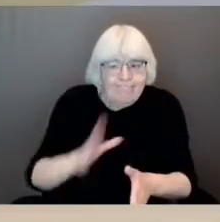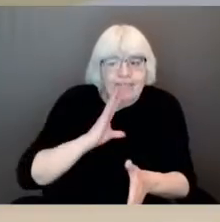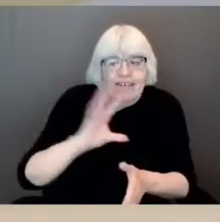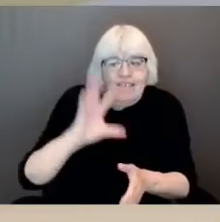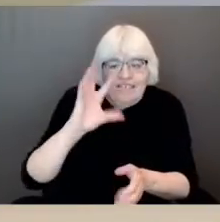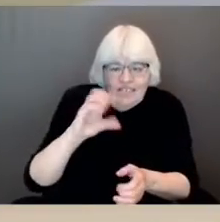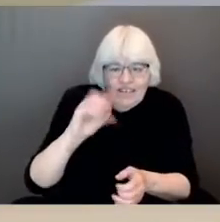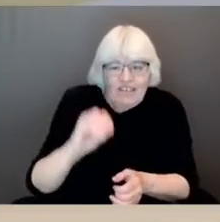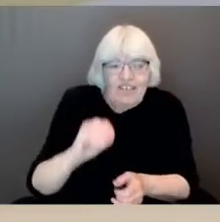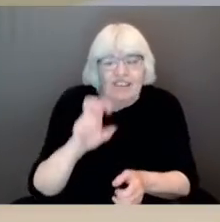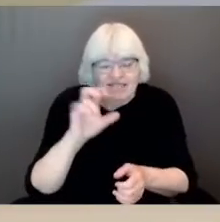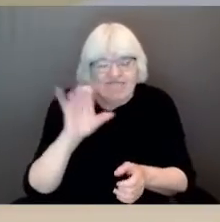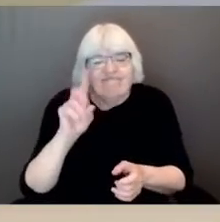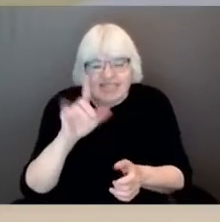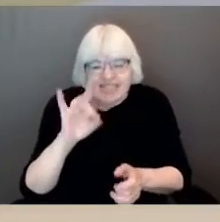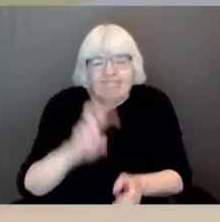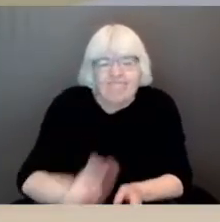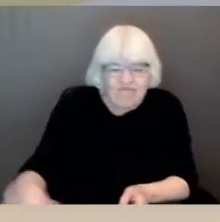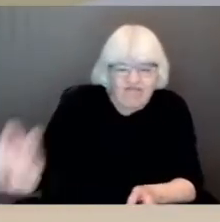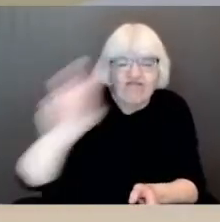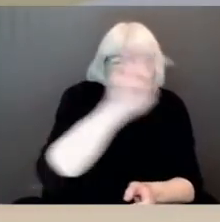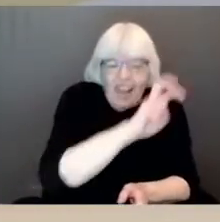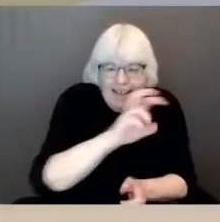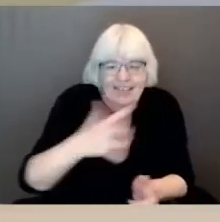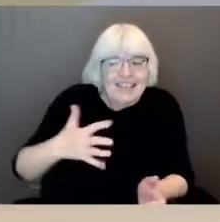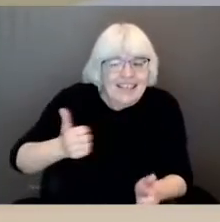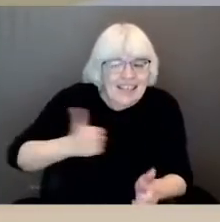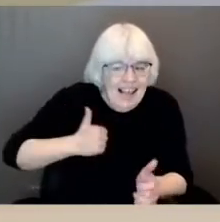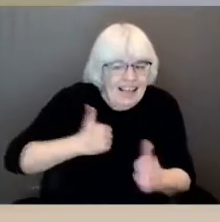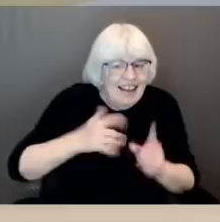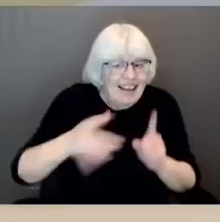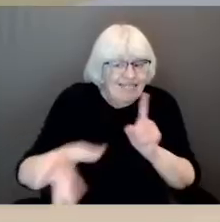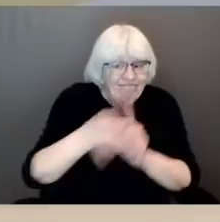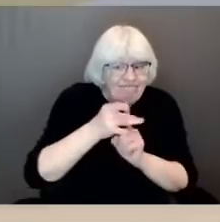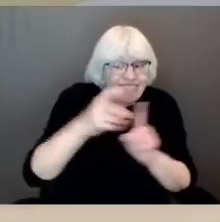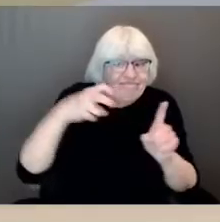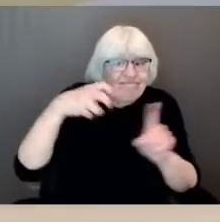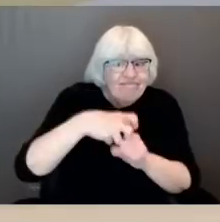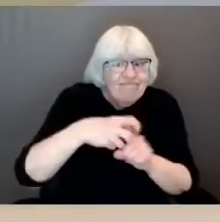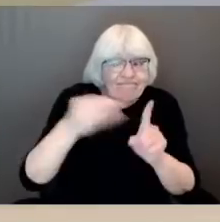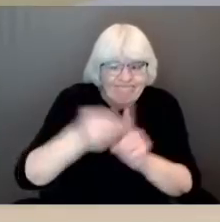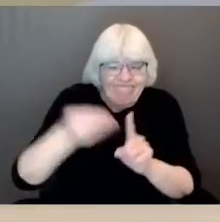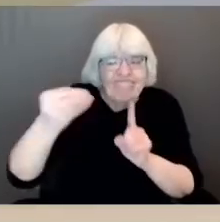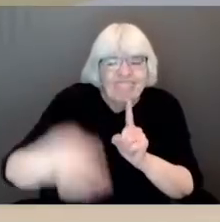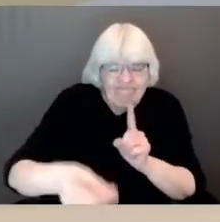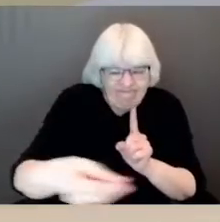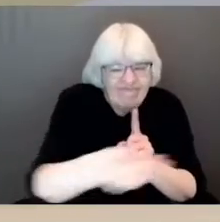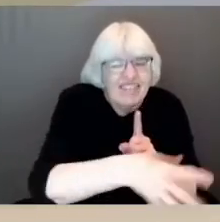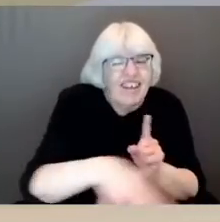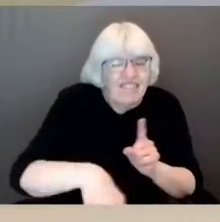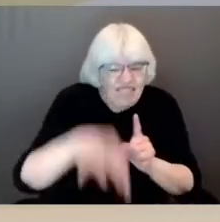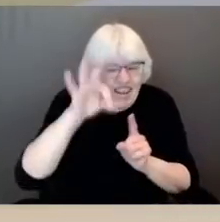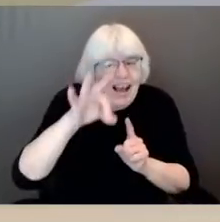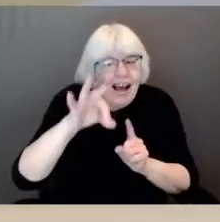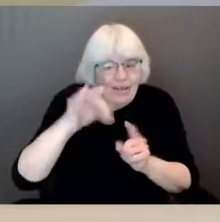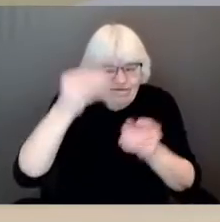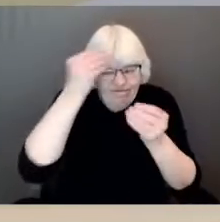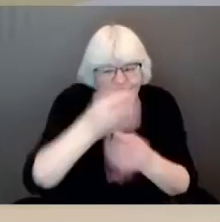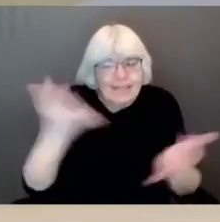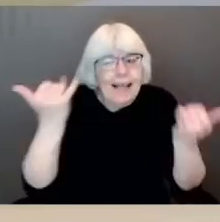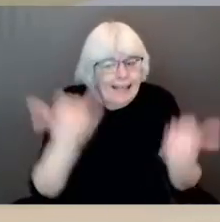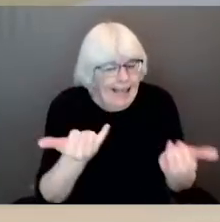Canada. Contact tracing is complete and the person is self-isolating. We currently have 9 active cases